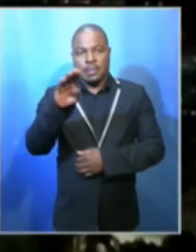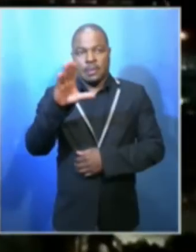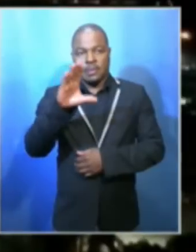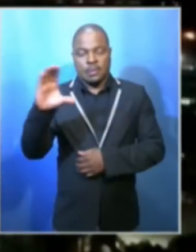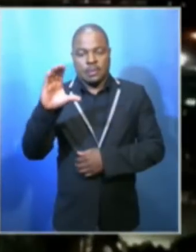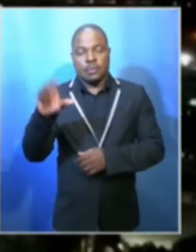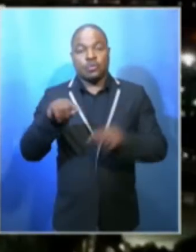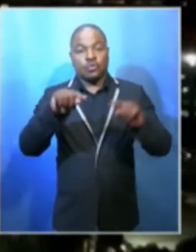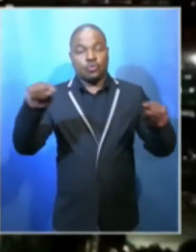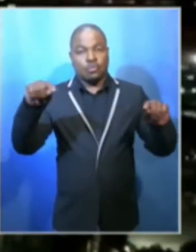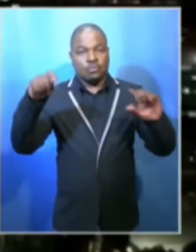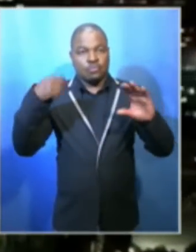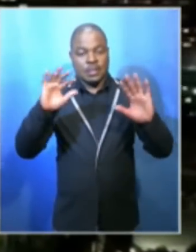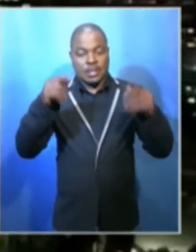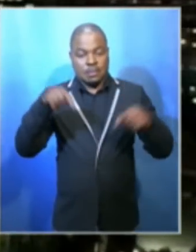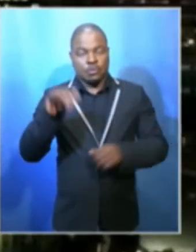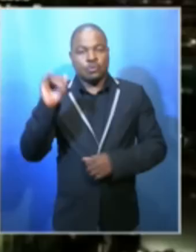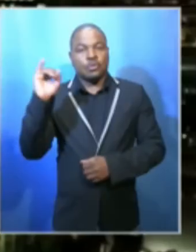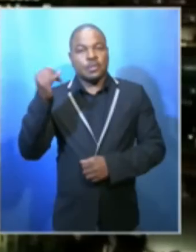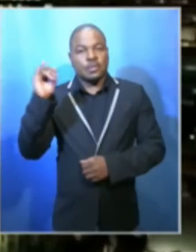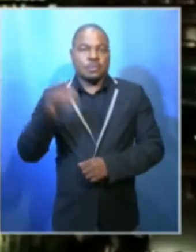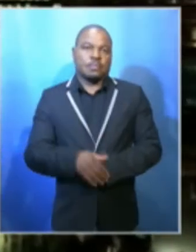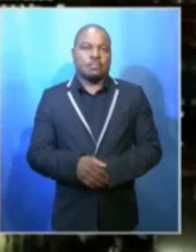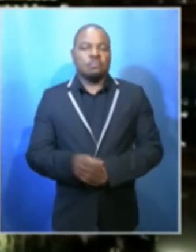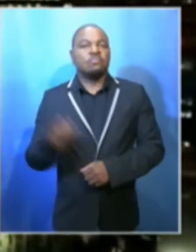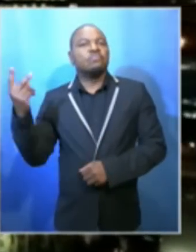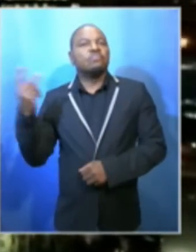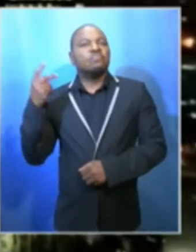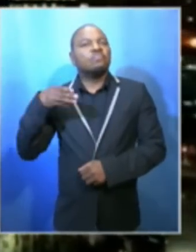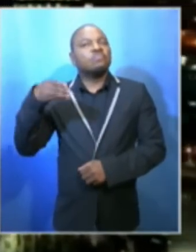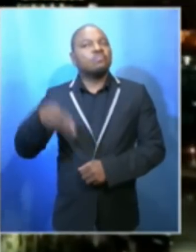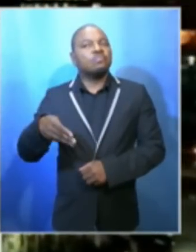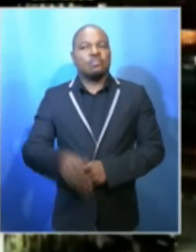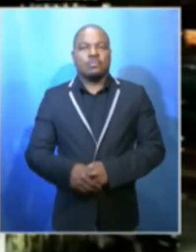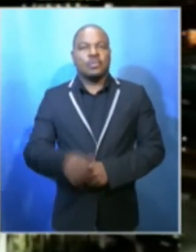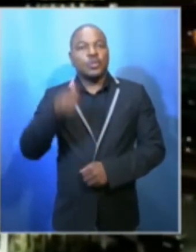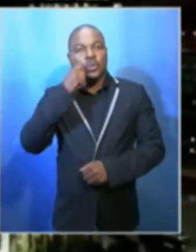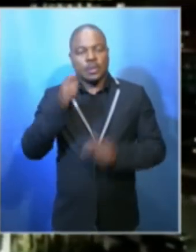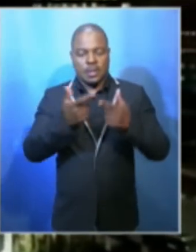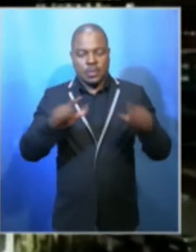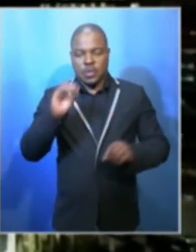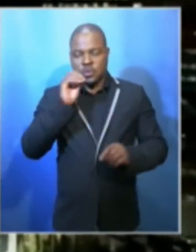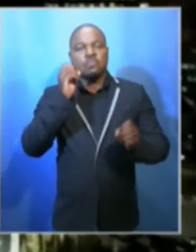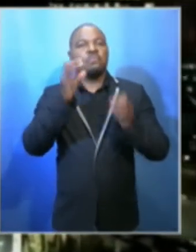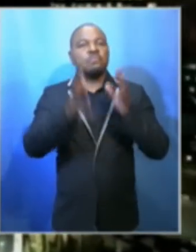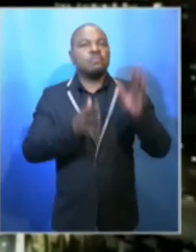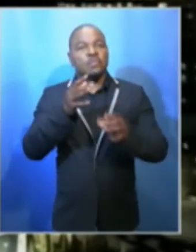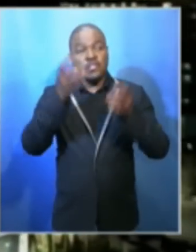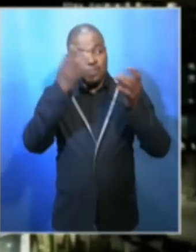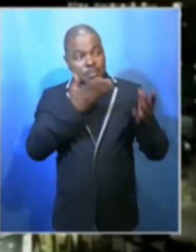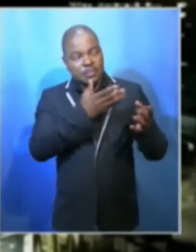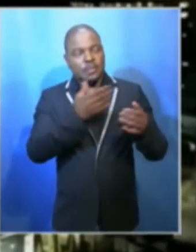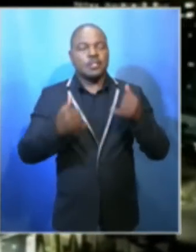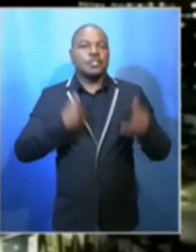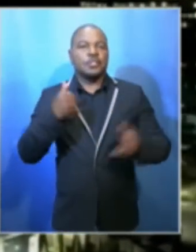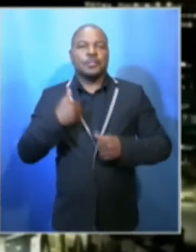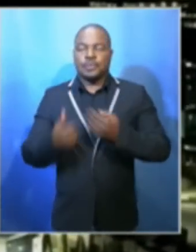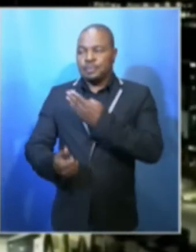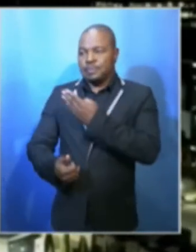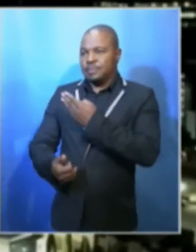10 Auckland Park, Johannesburg. Re go tlisetsa kgaso ya dikgang tsa Setswana. A re iketle mmogo ka tshedimosetso.